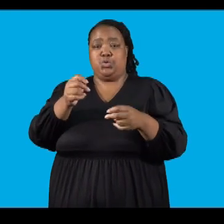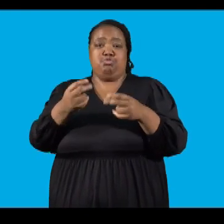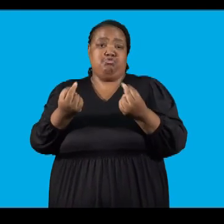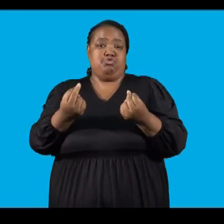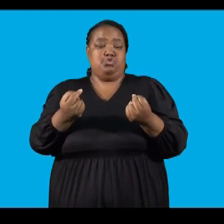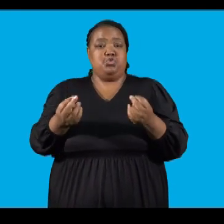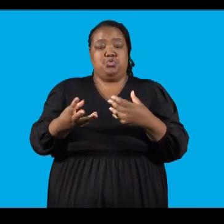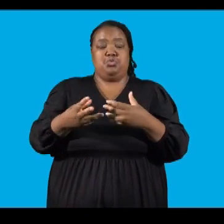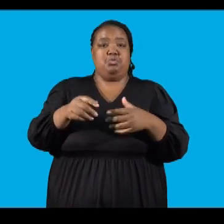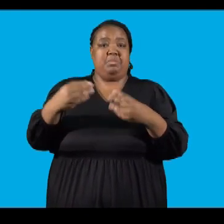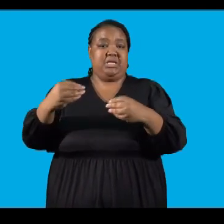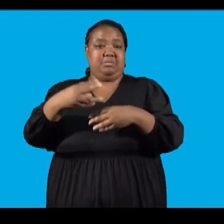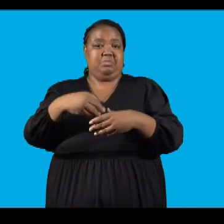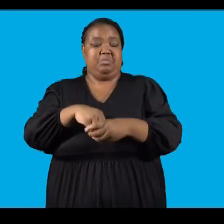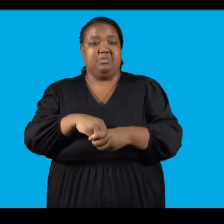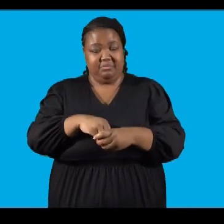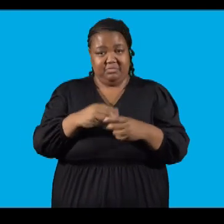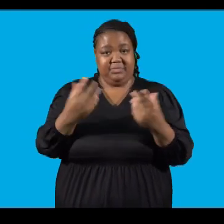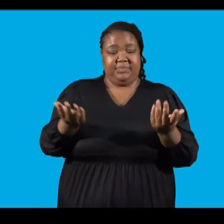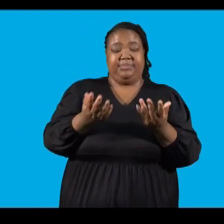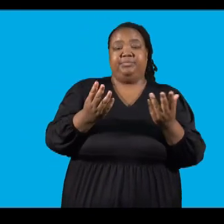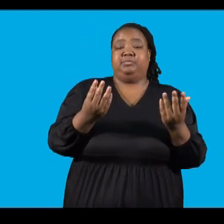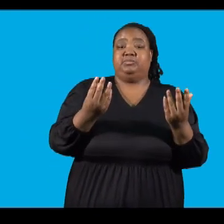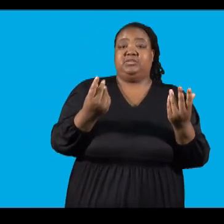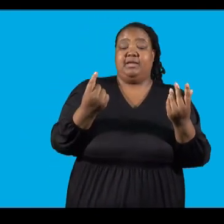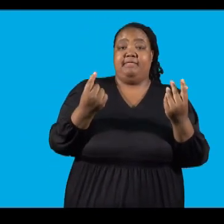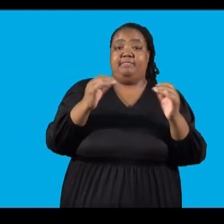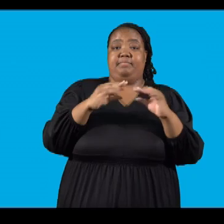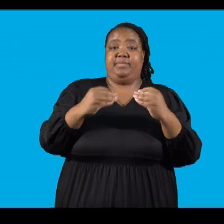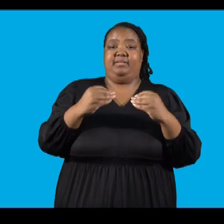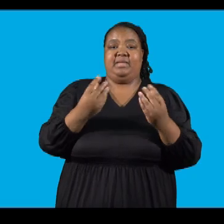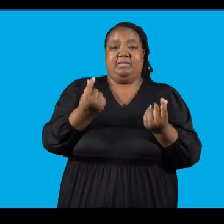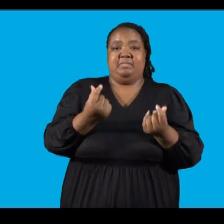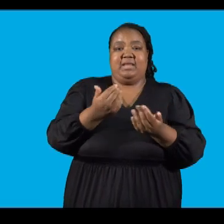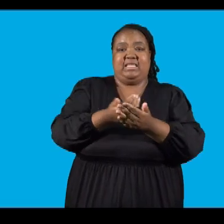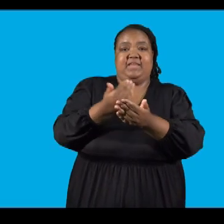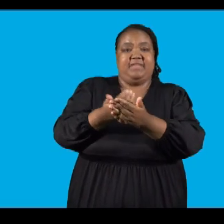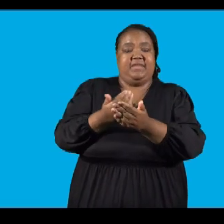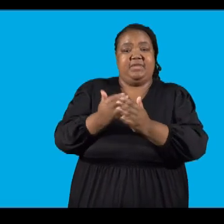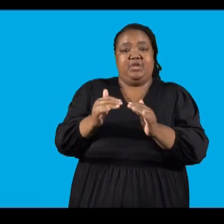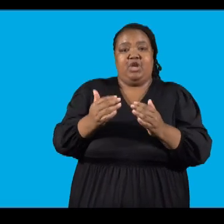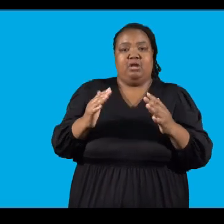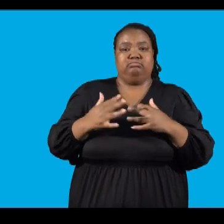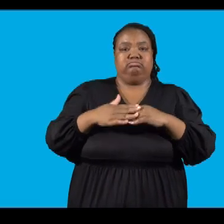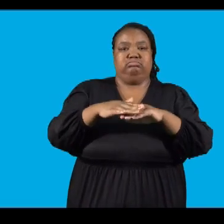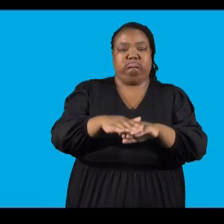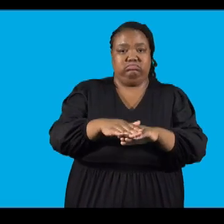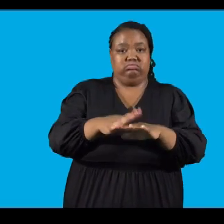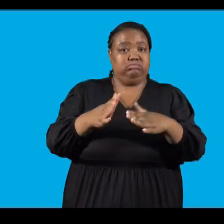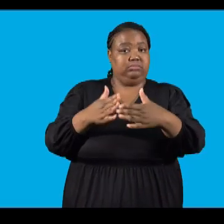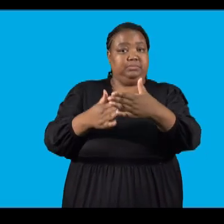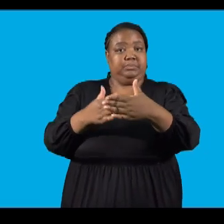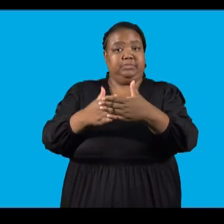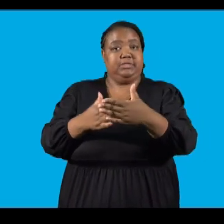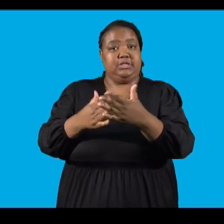entrants while enabling firms to cut costs through coordination. In this case, it